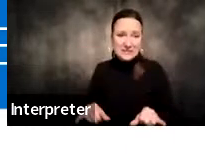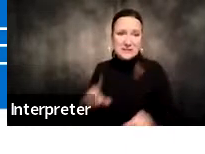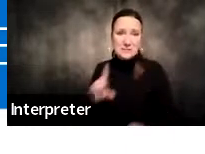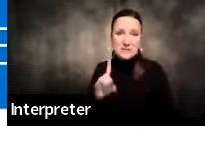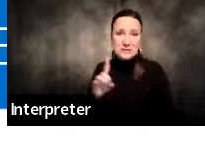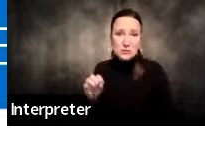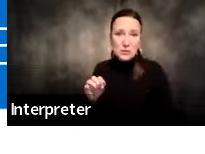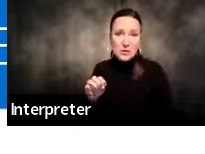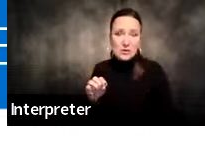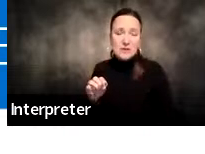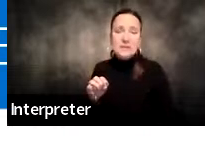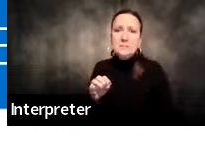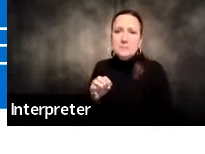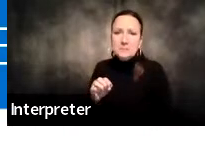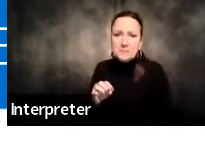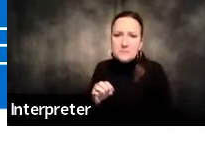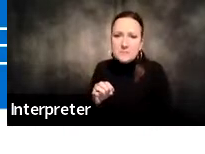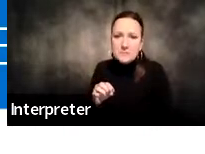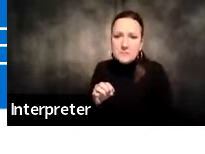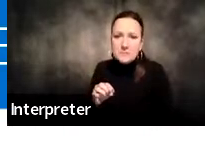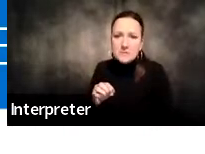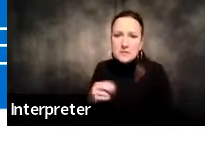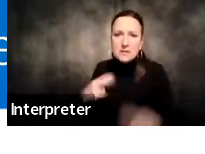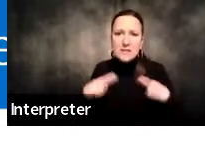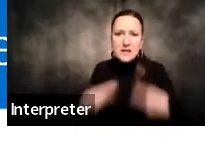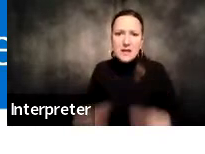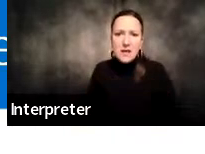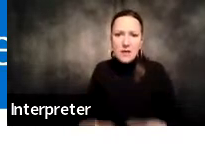effects are, real.